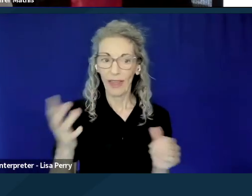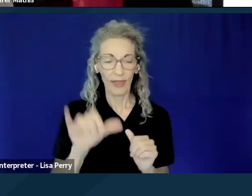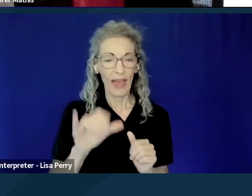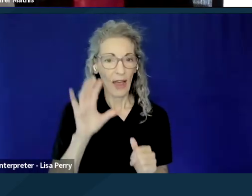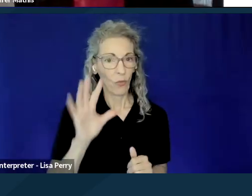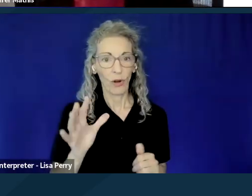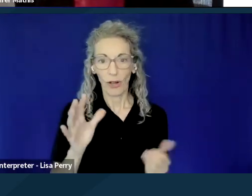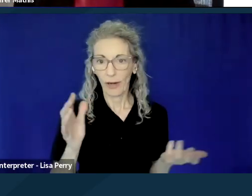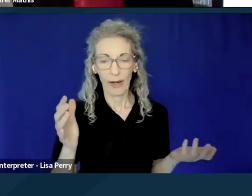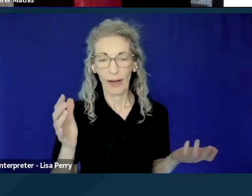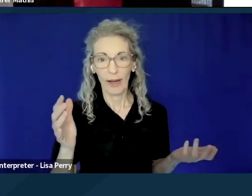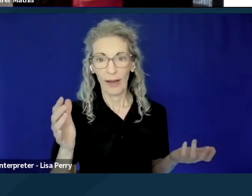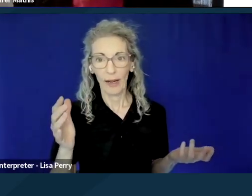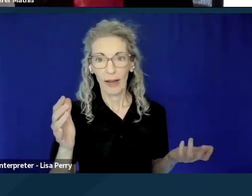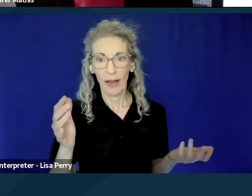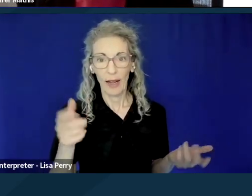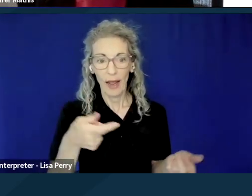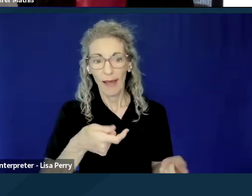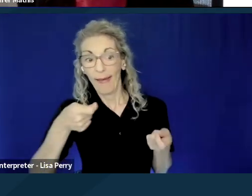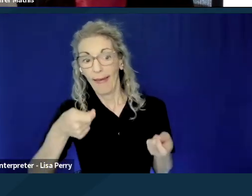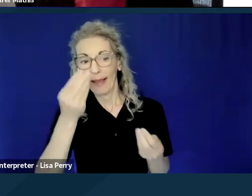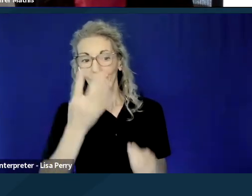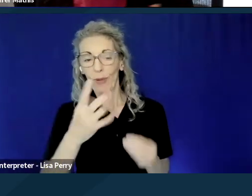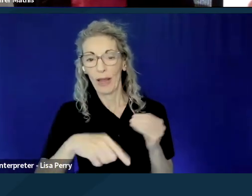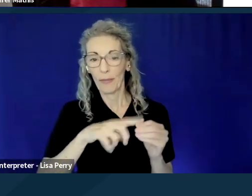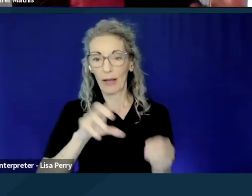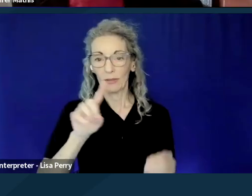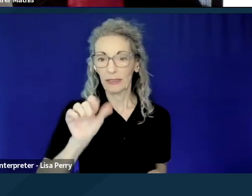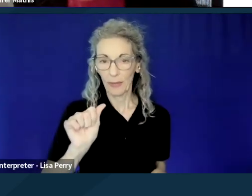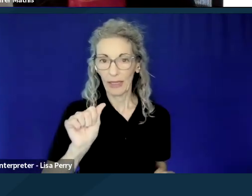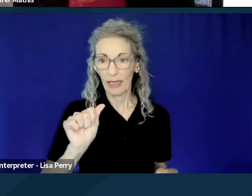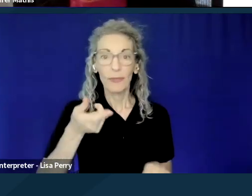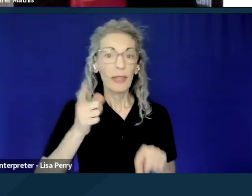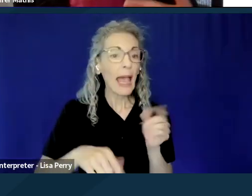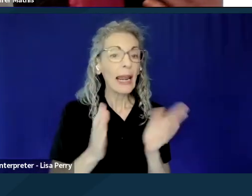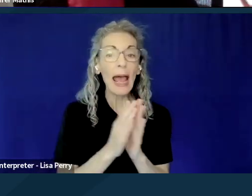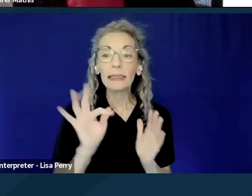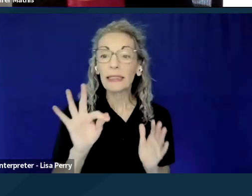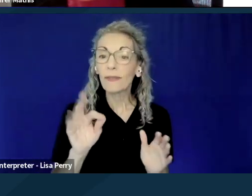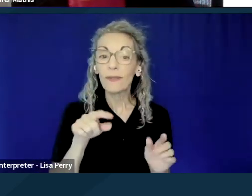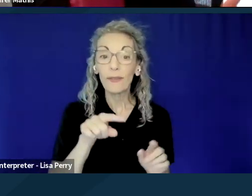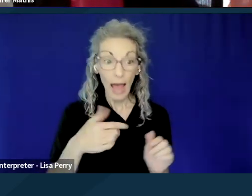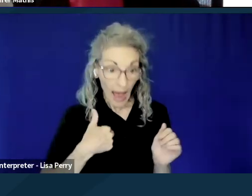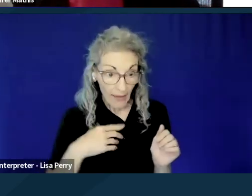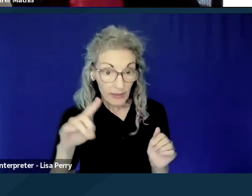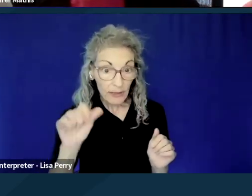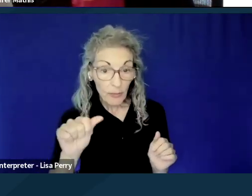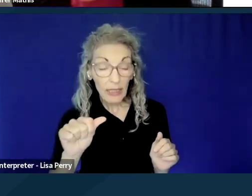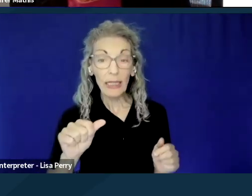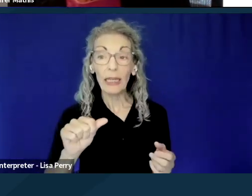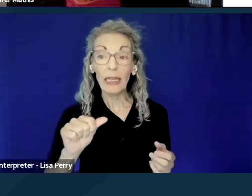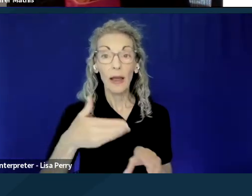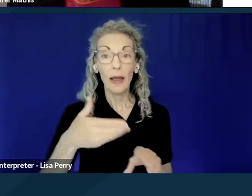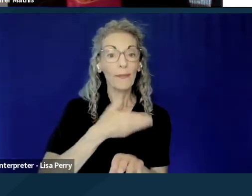would elicit information about a disability. You can't ask people whether they have a disability before